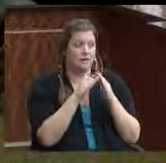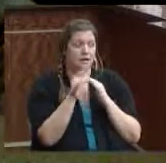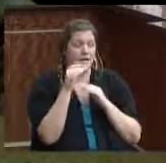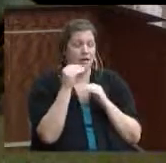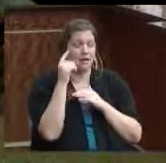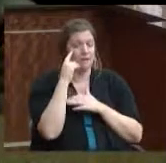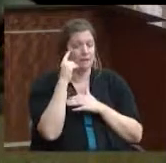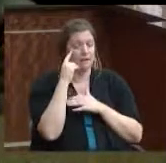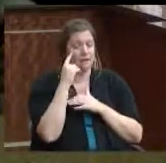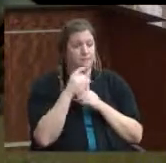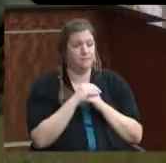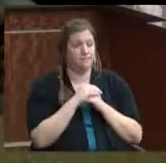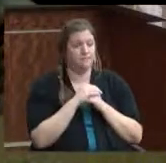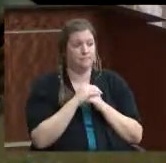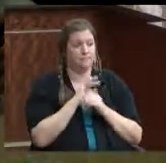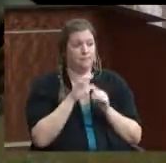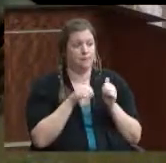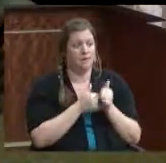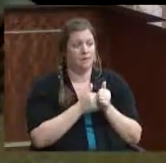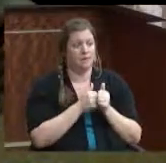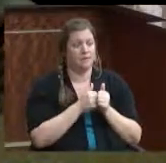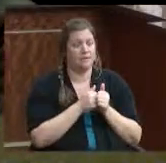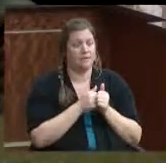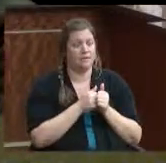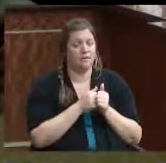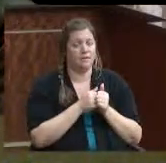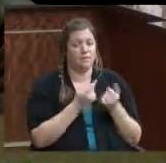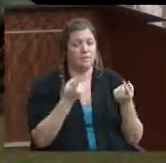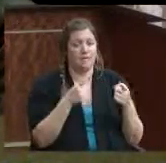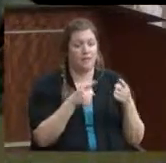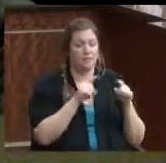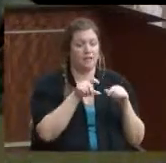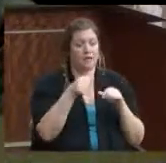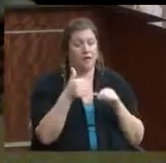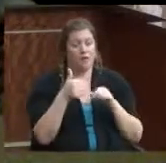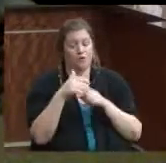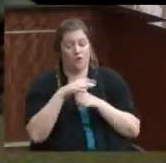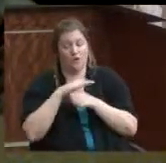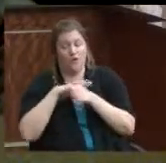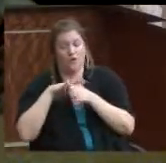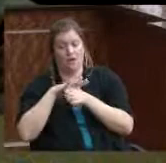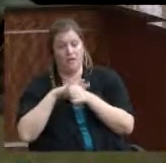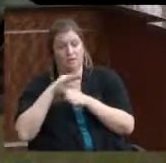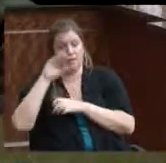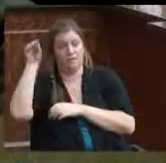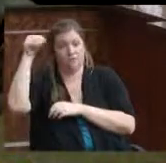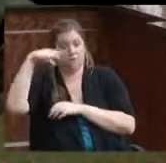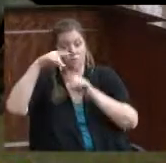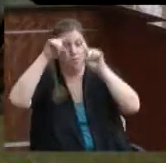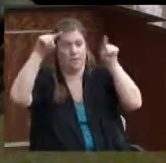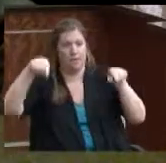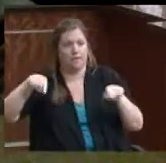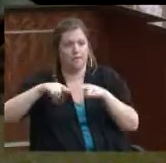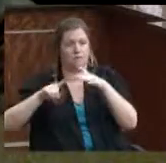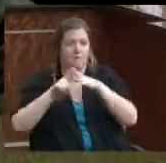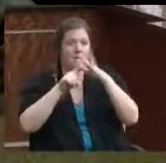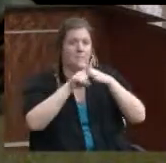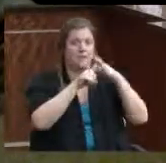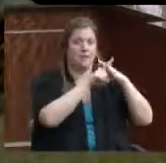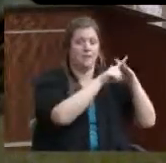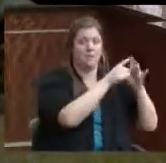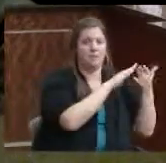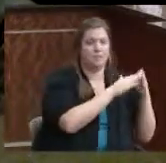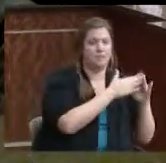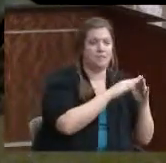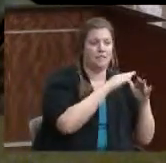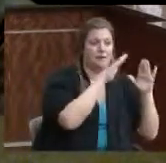think we're kind of behind the eight ball. If you look over in several areas of the city, there are solar panels going up all over town